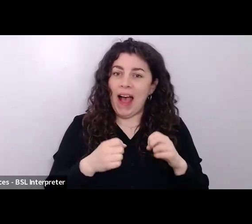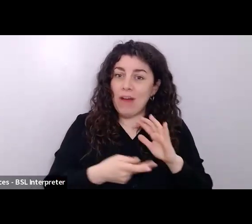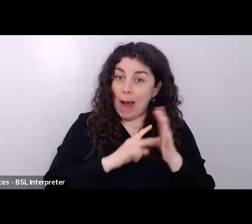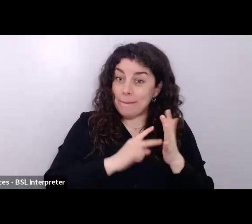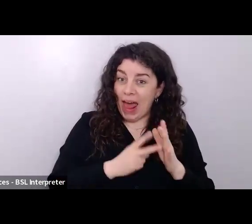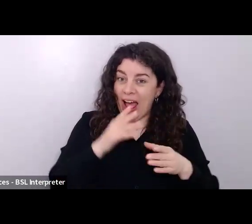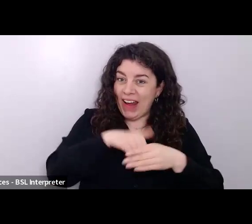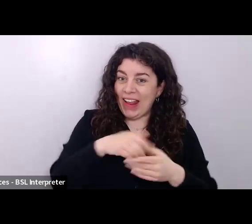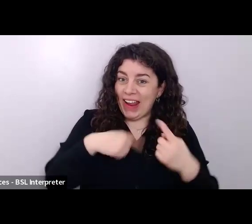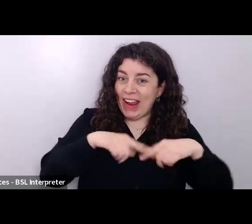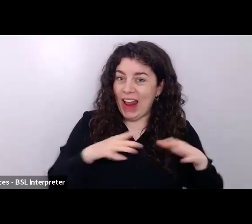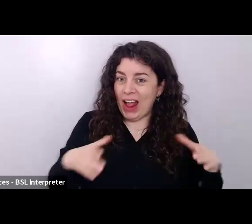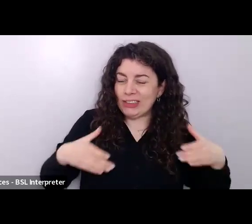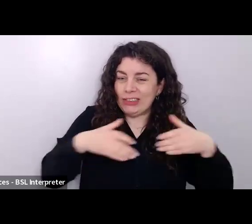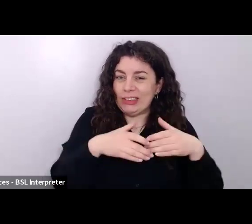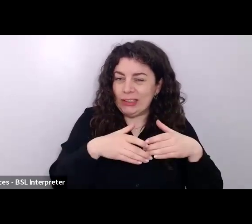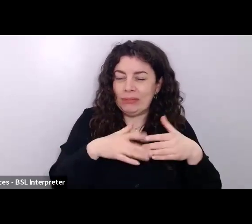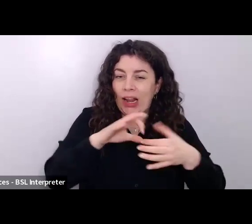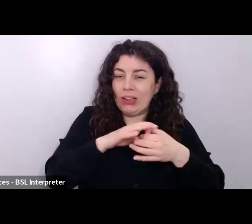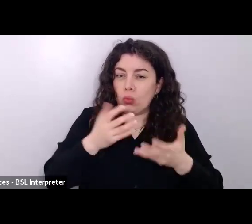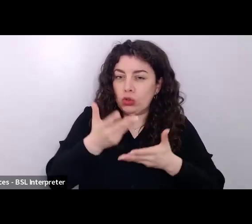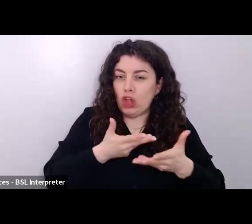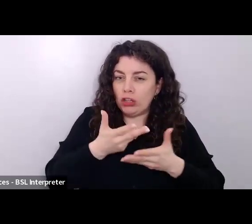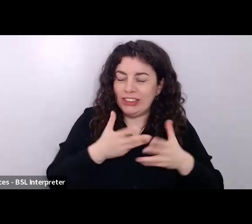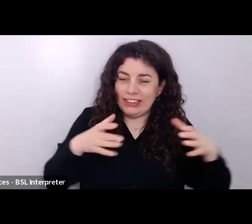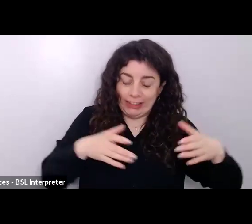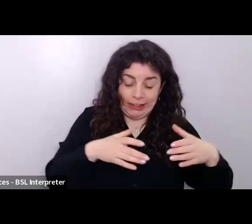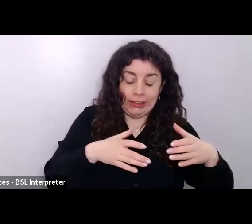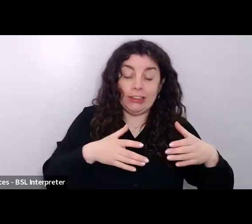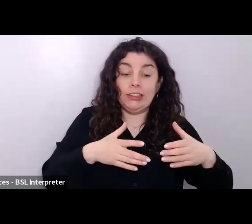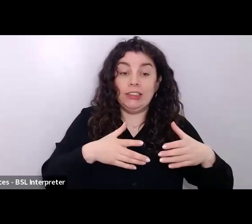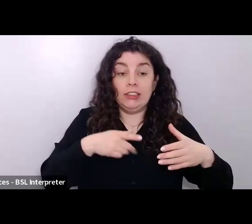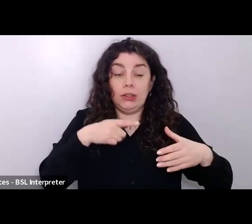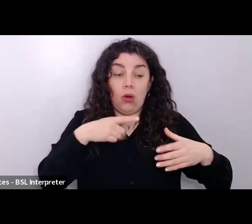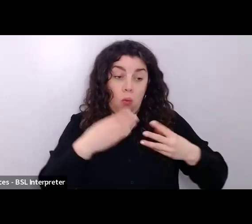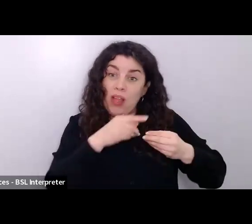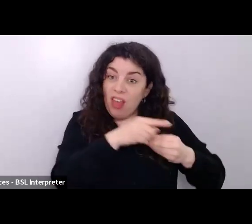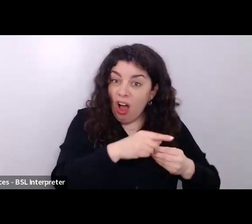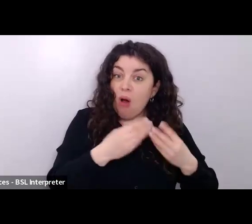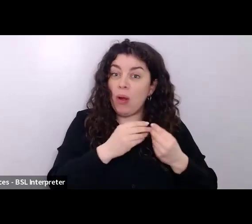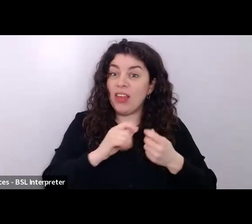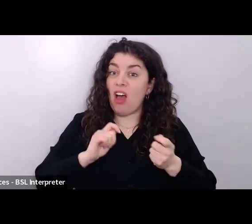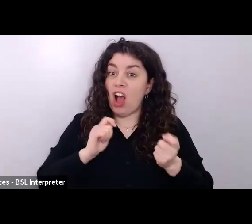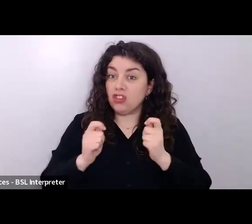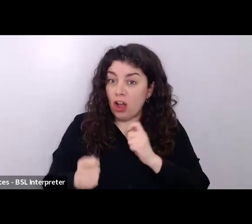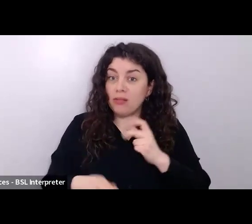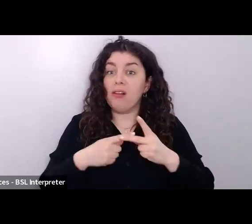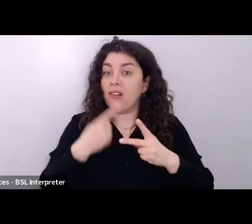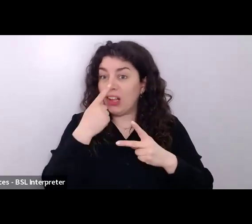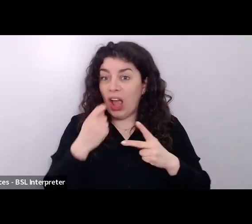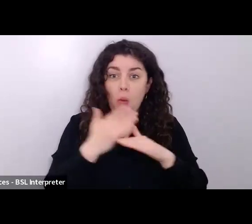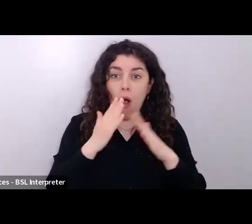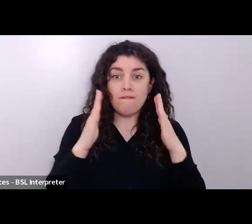plan within the consultancy team, and Rena, with the adjustments, the ability to work at home, access to